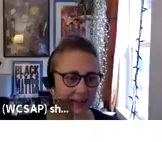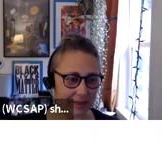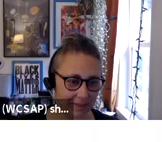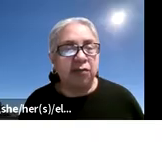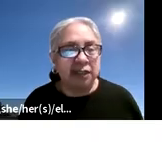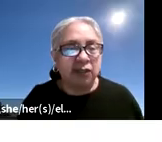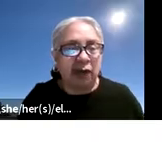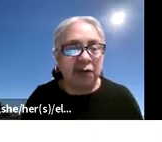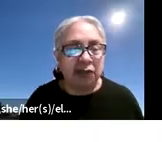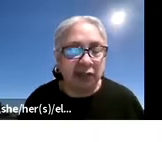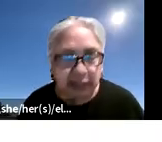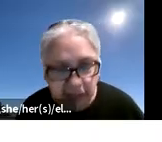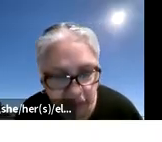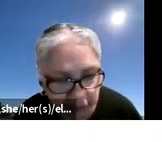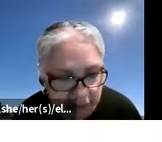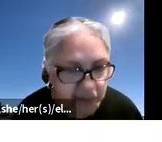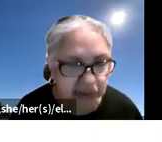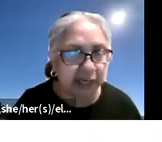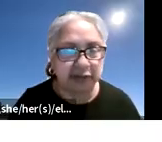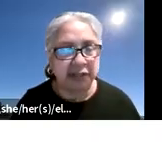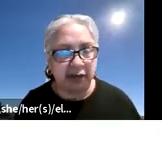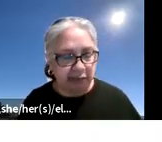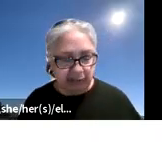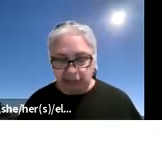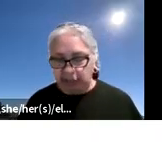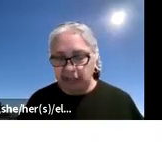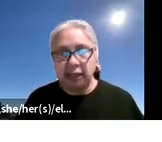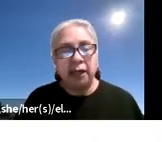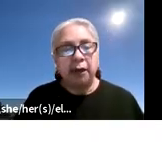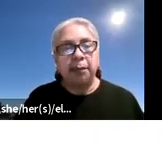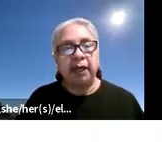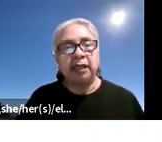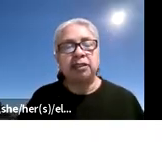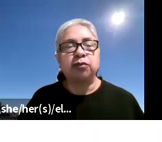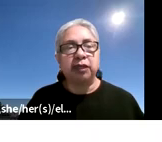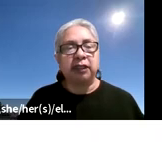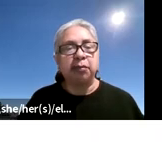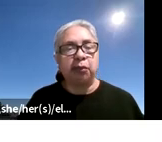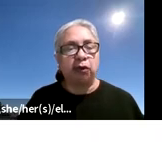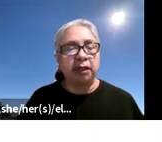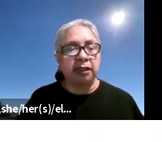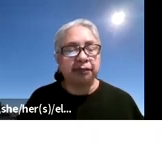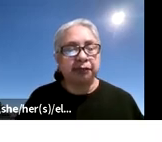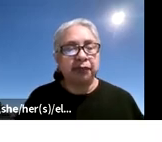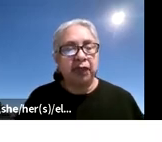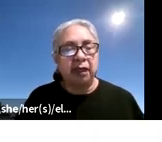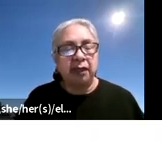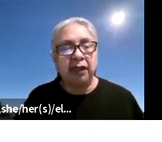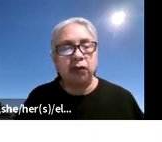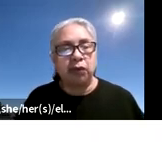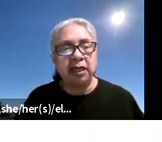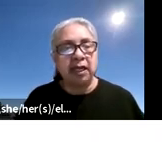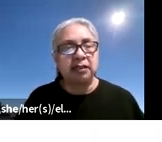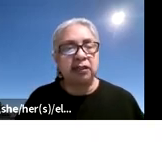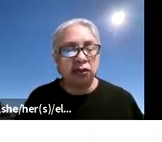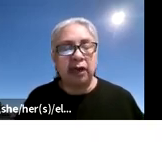I think there are many reasons why we do this exercise. There's layers to everything, right? But it's really important